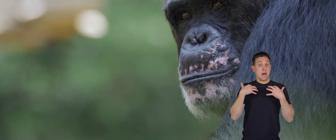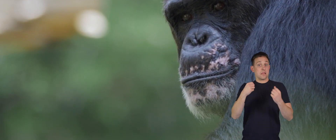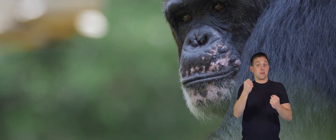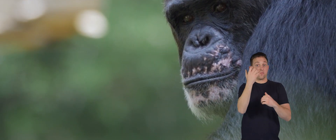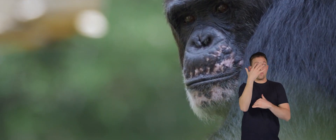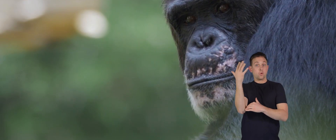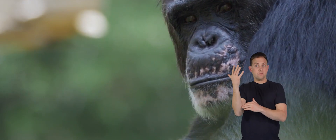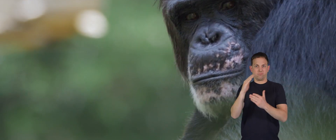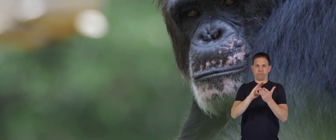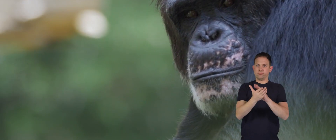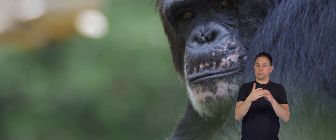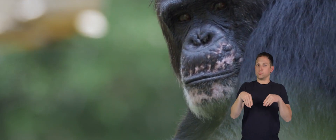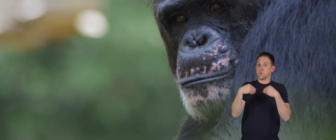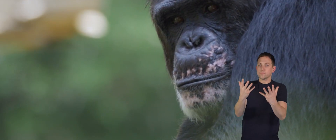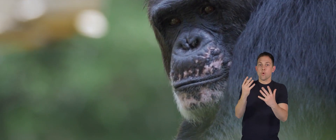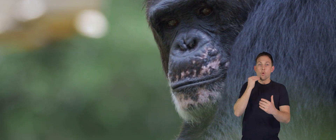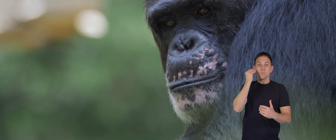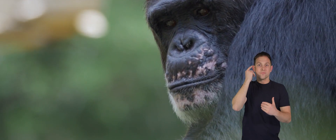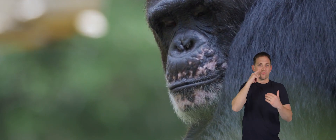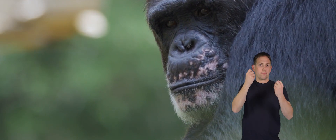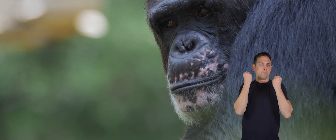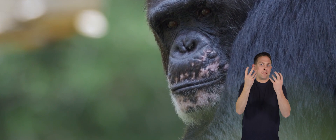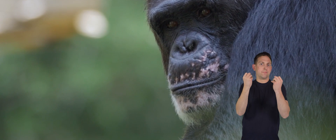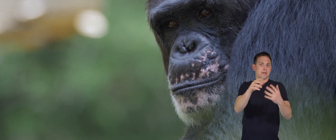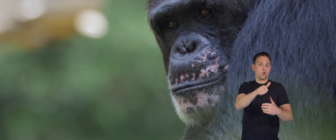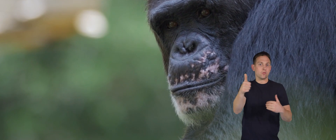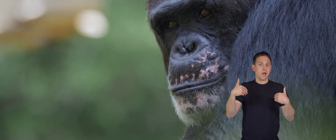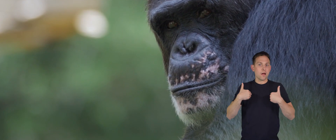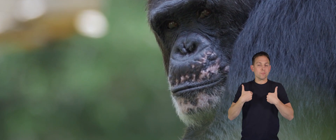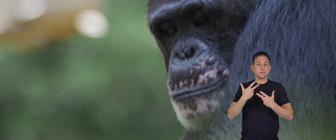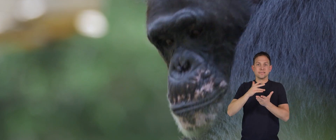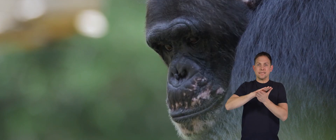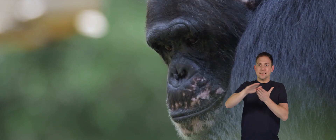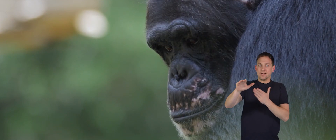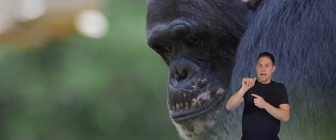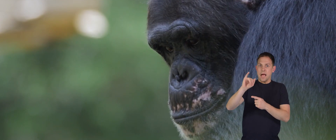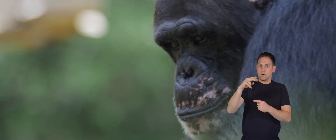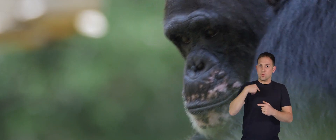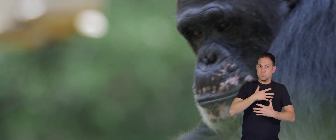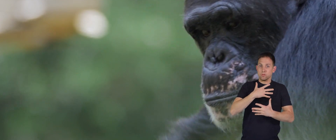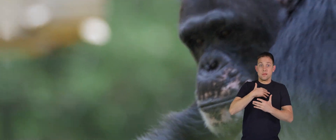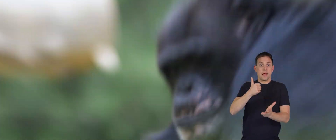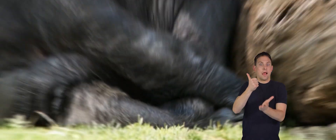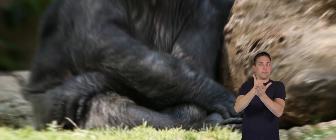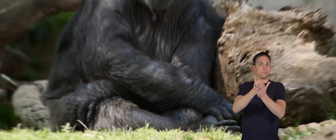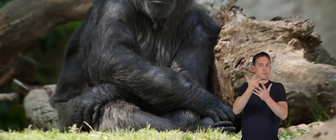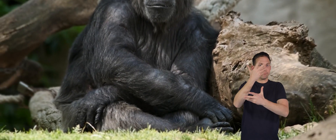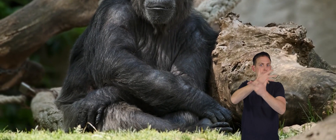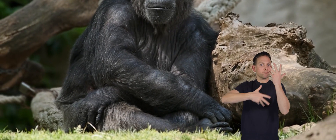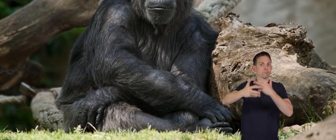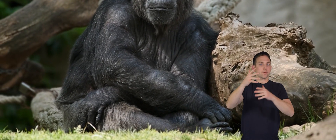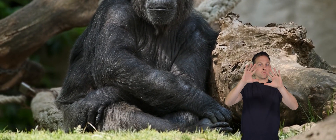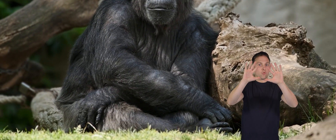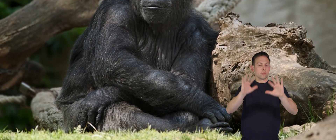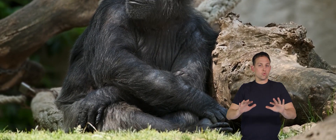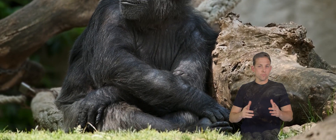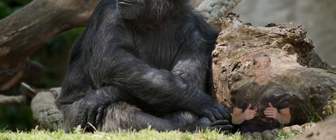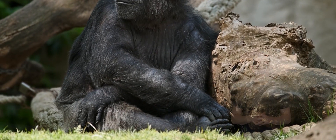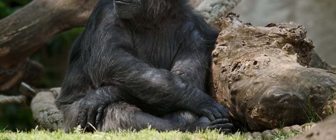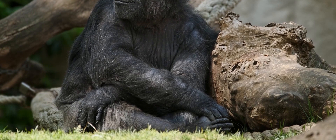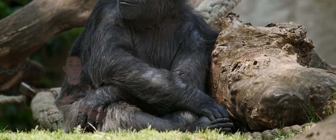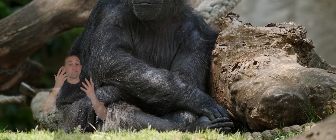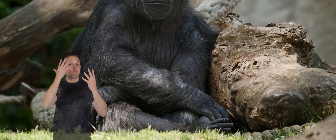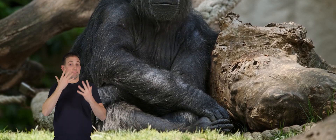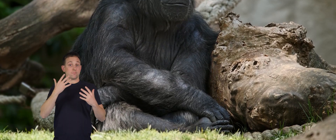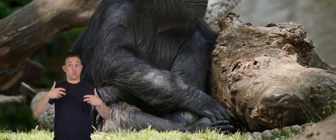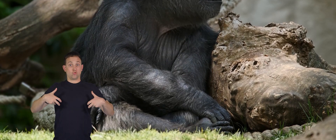provide homes for many other animals clean the air we breathe and even help regulate the climate sadly chimps are